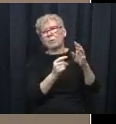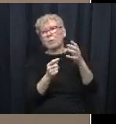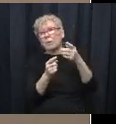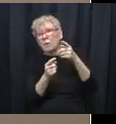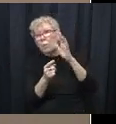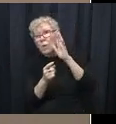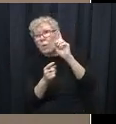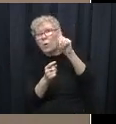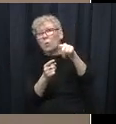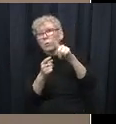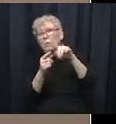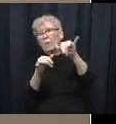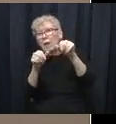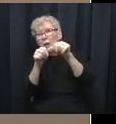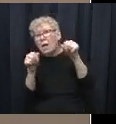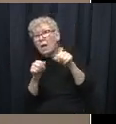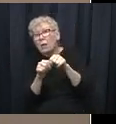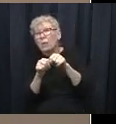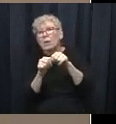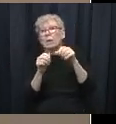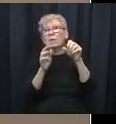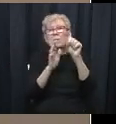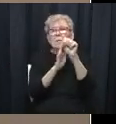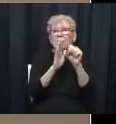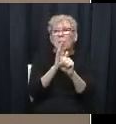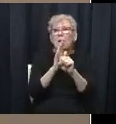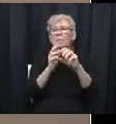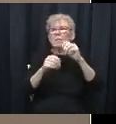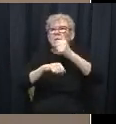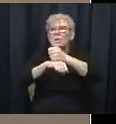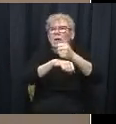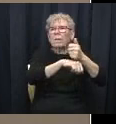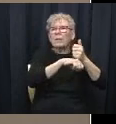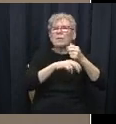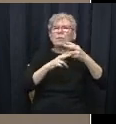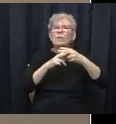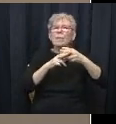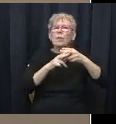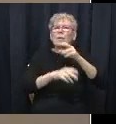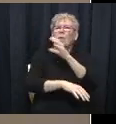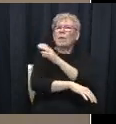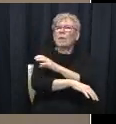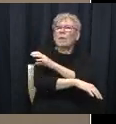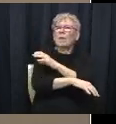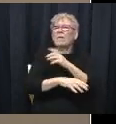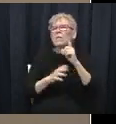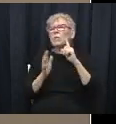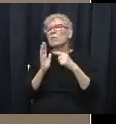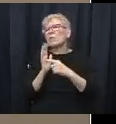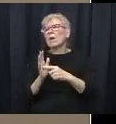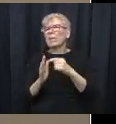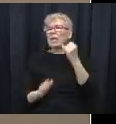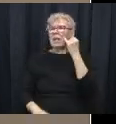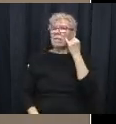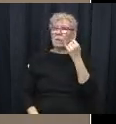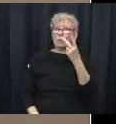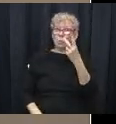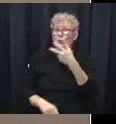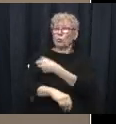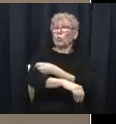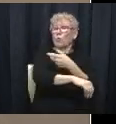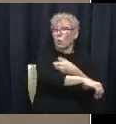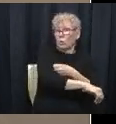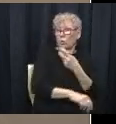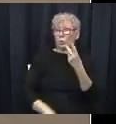if it's a 2-dose vaccine regimen, which right now that's the only choice that we have. We're directing vaccine